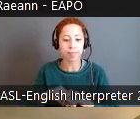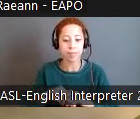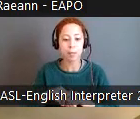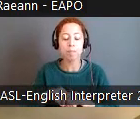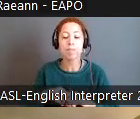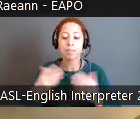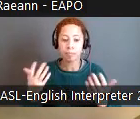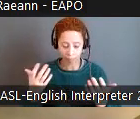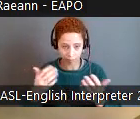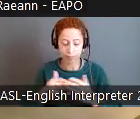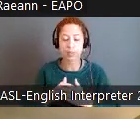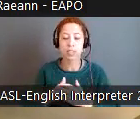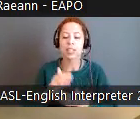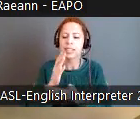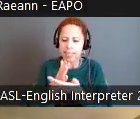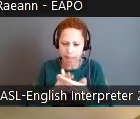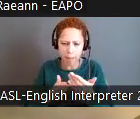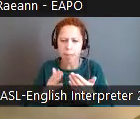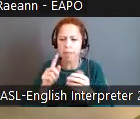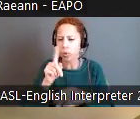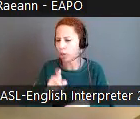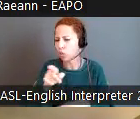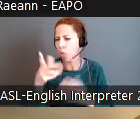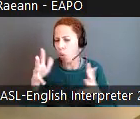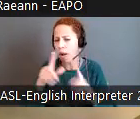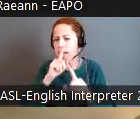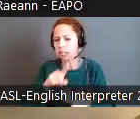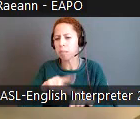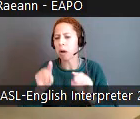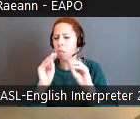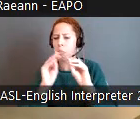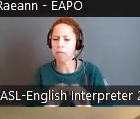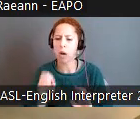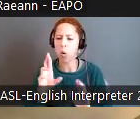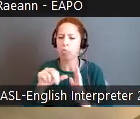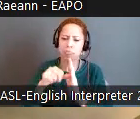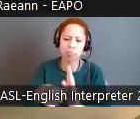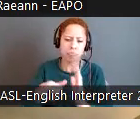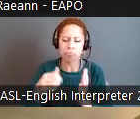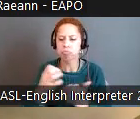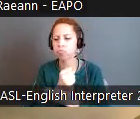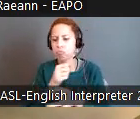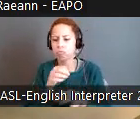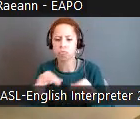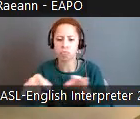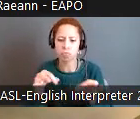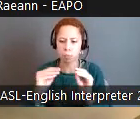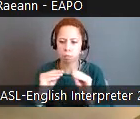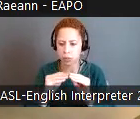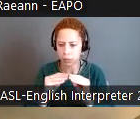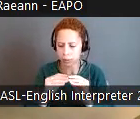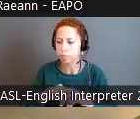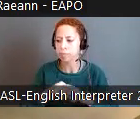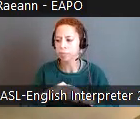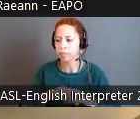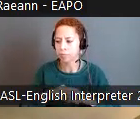some of this you have covered, but maybe you can clarify or take some time to add a little bit of additional